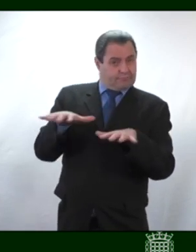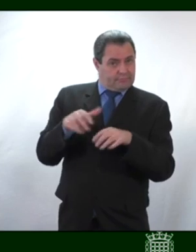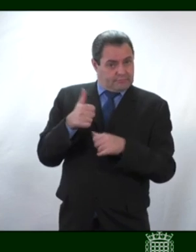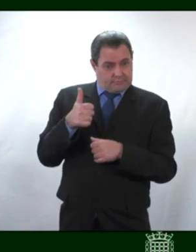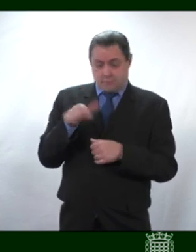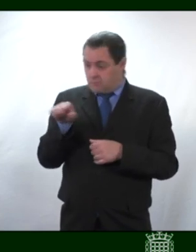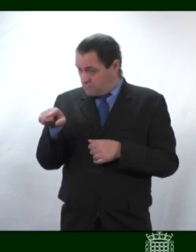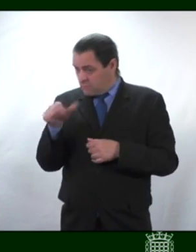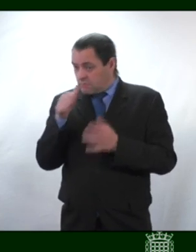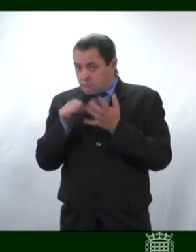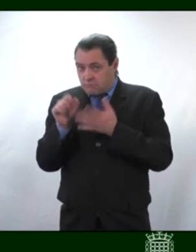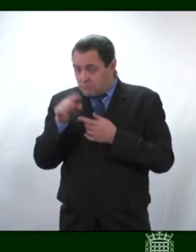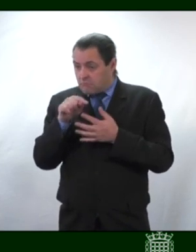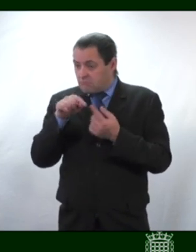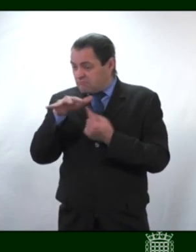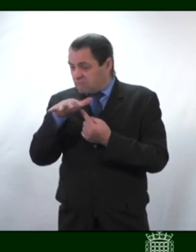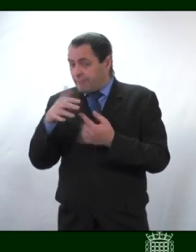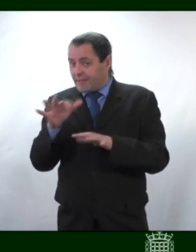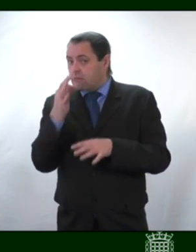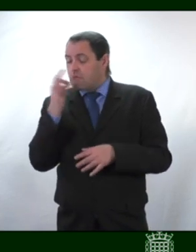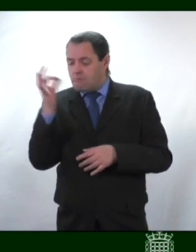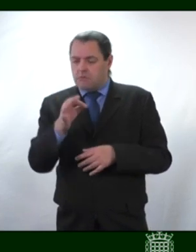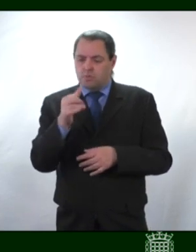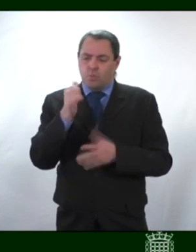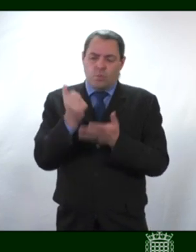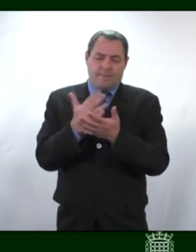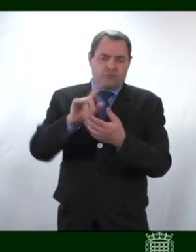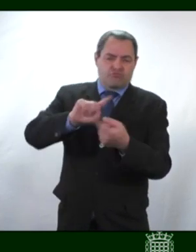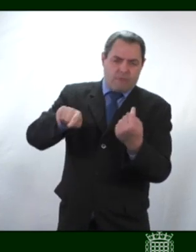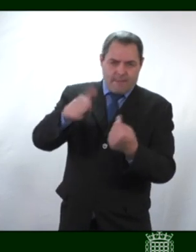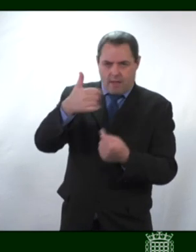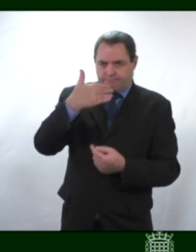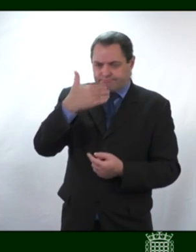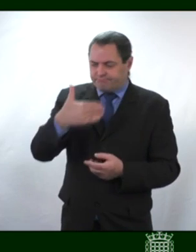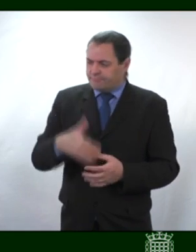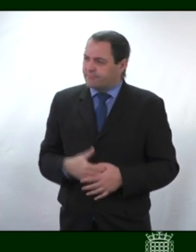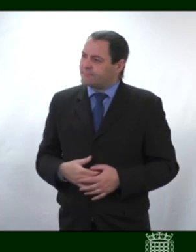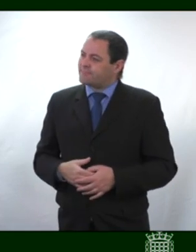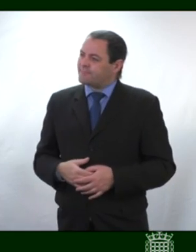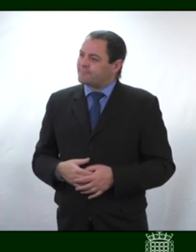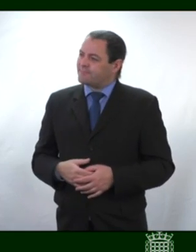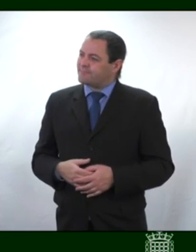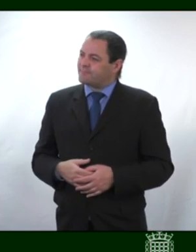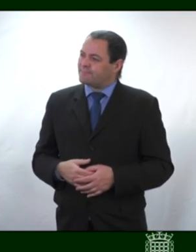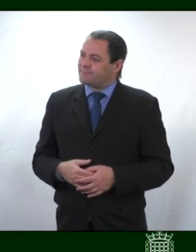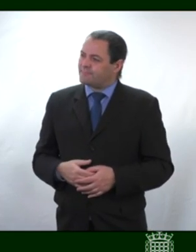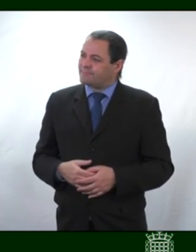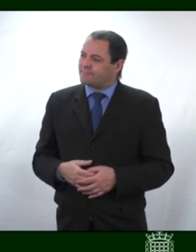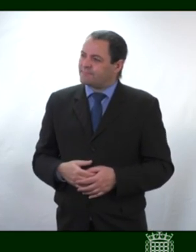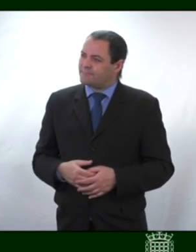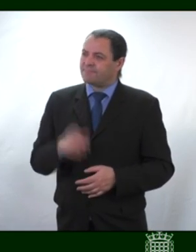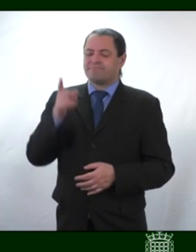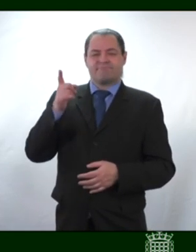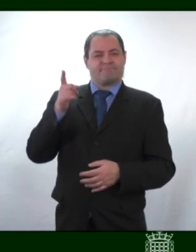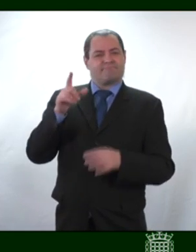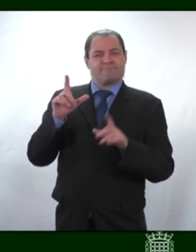the engagement that he and his councils seek happens as soon as possible. Sent to Cheshireman Amersham with Dame Cheryl